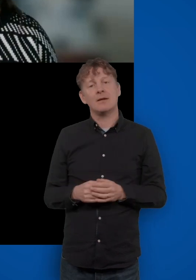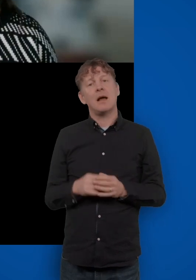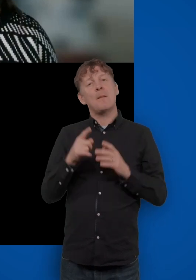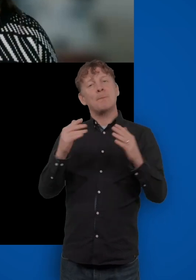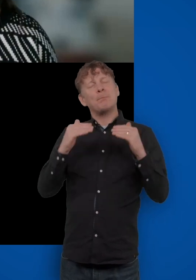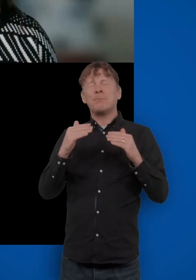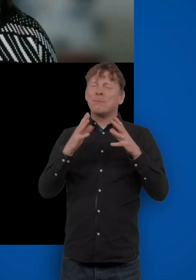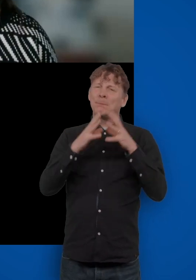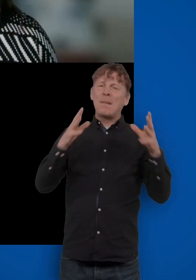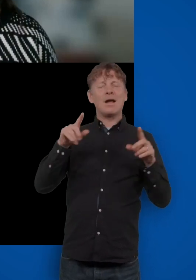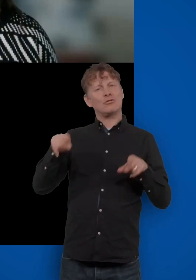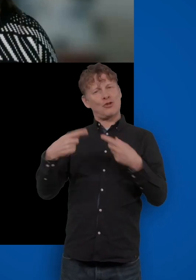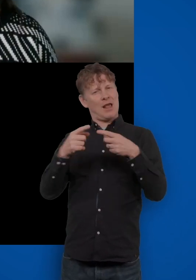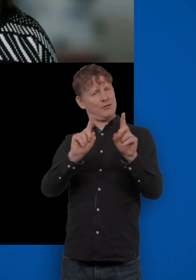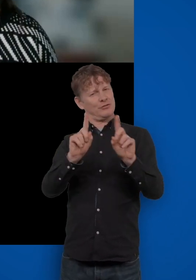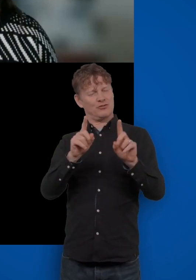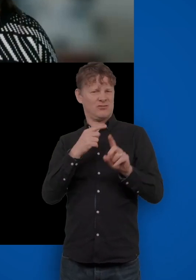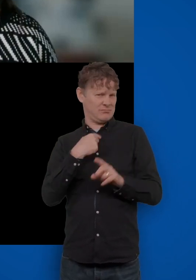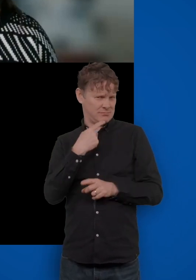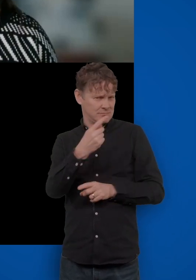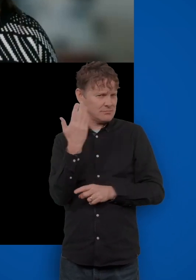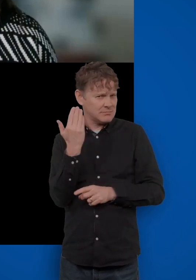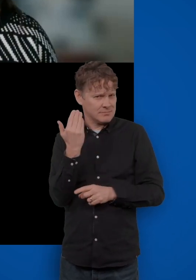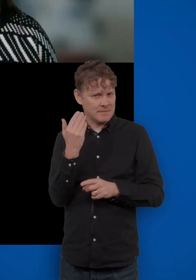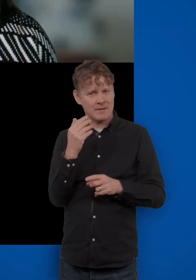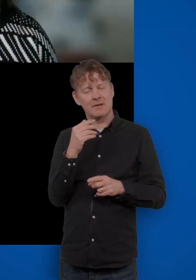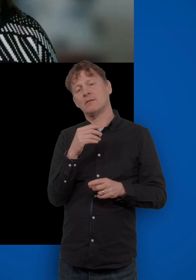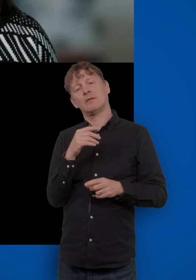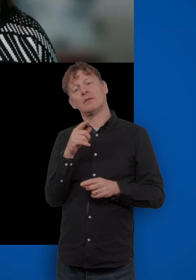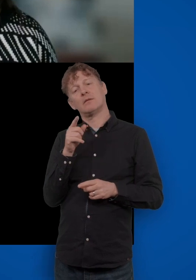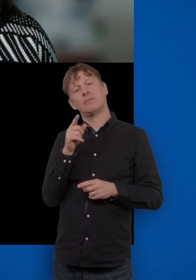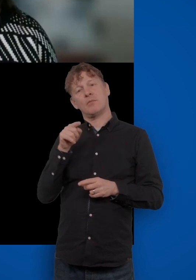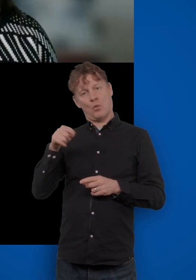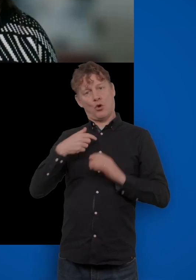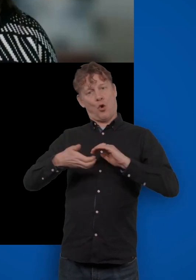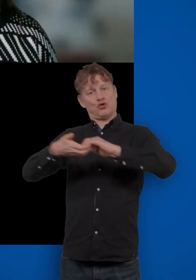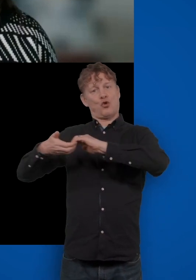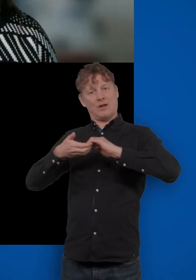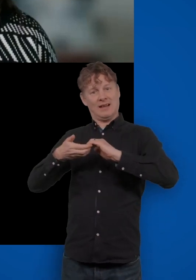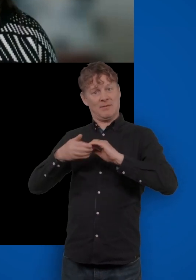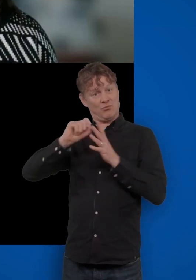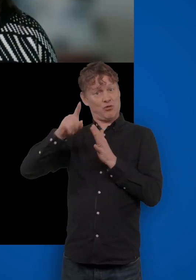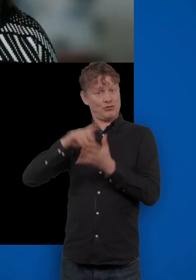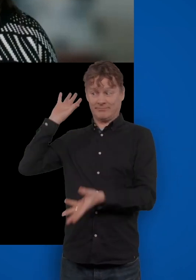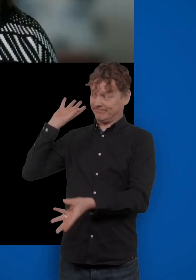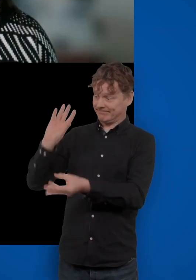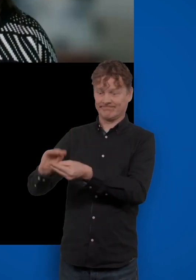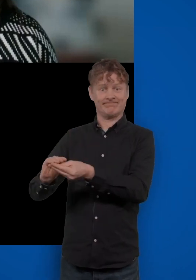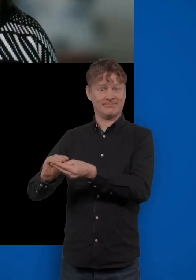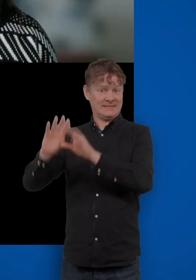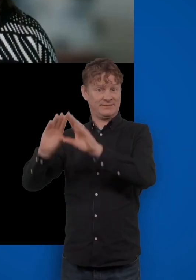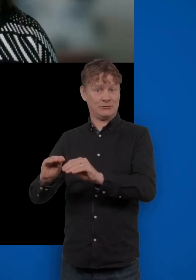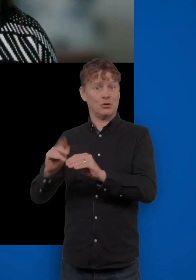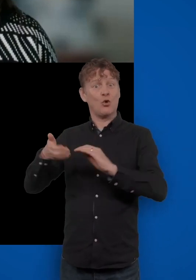of challenge, I guess, though, is the one that I mentioned earlier, that because CREDS is ending and we're a consortium, the cube is part of